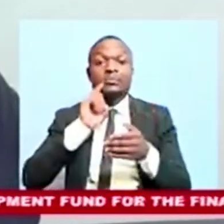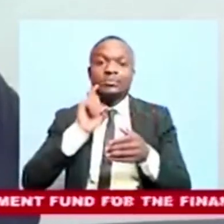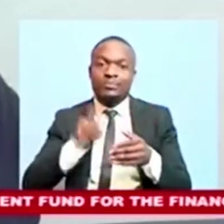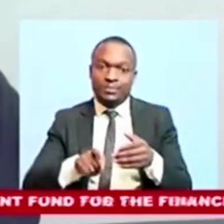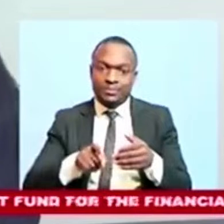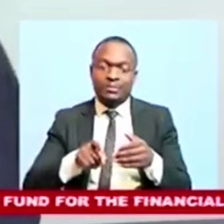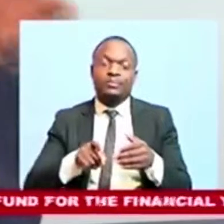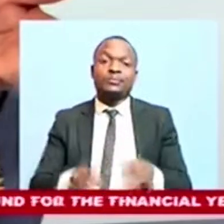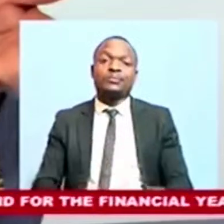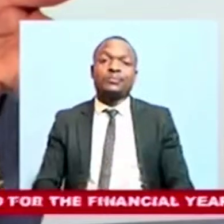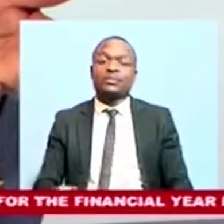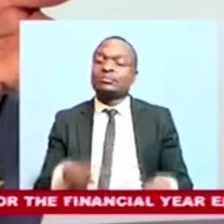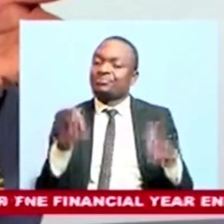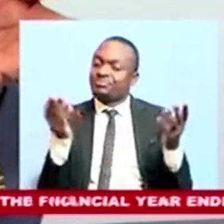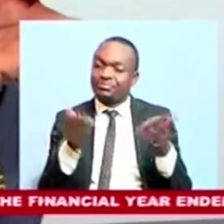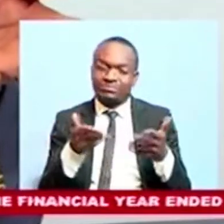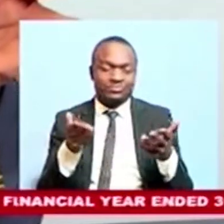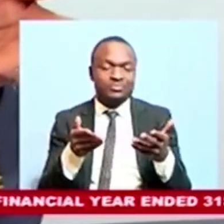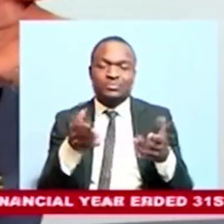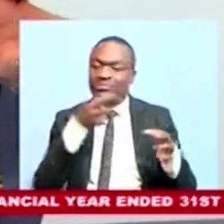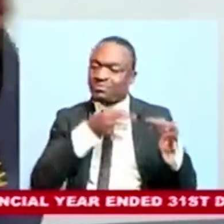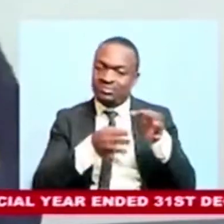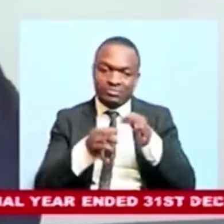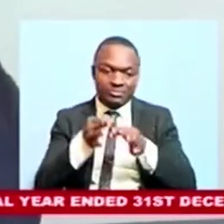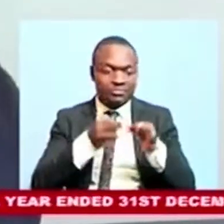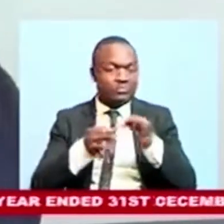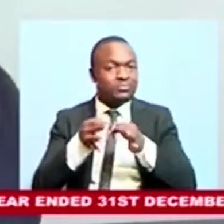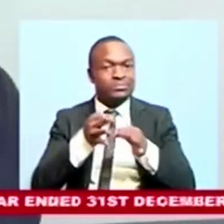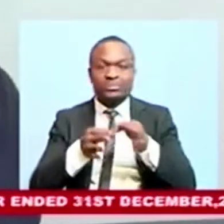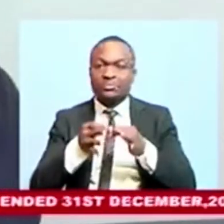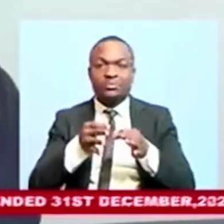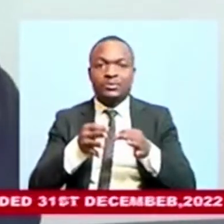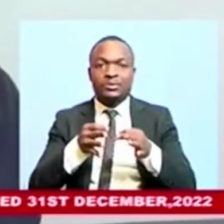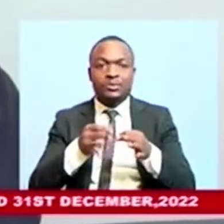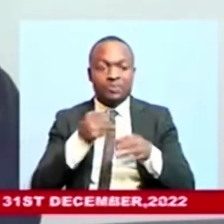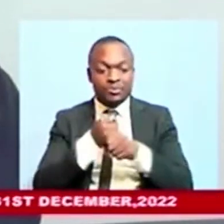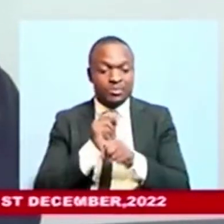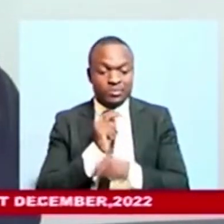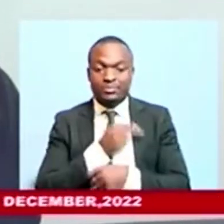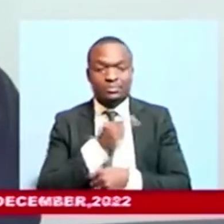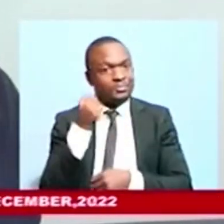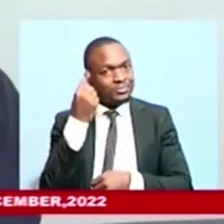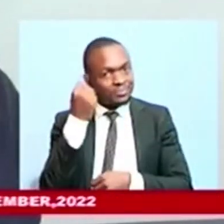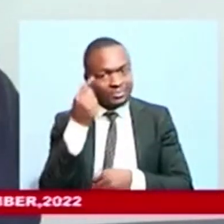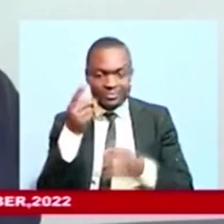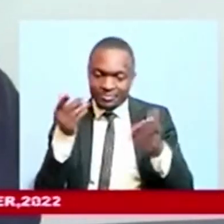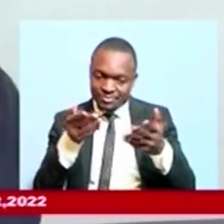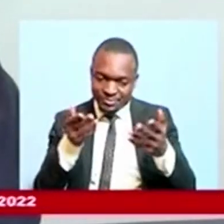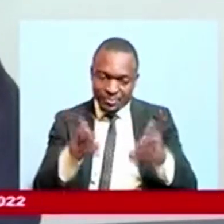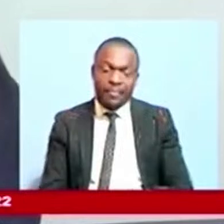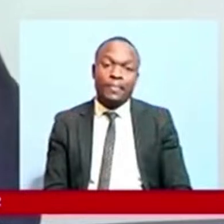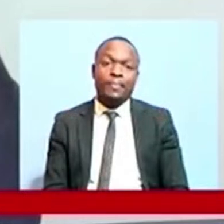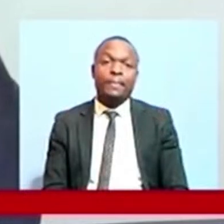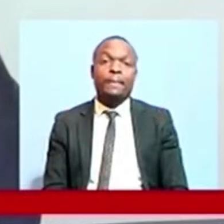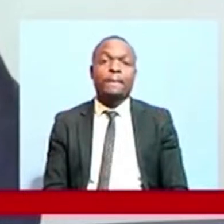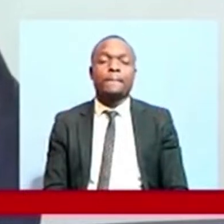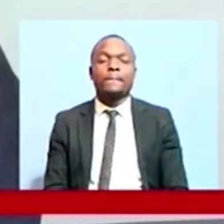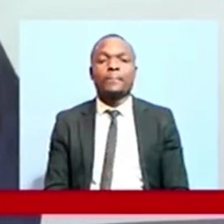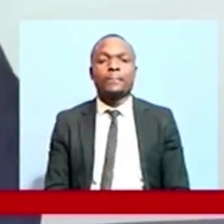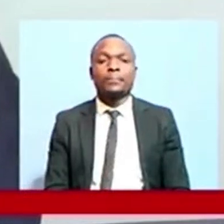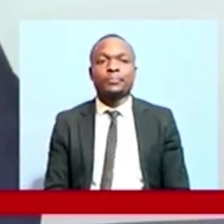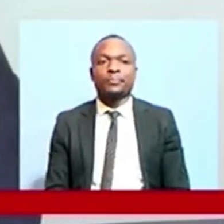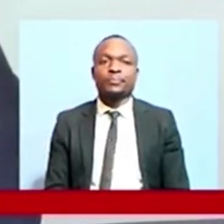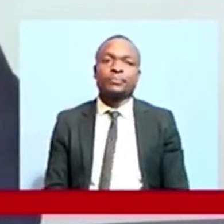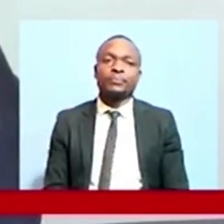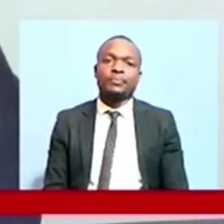Yes. Because nothing will help the situation. You understand? Yes. That's why